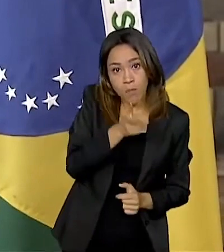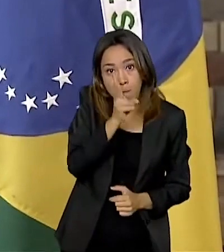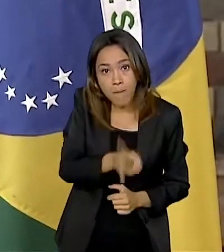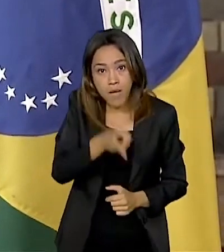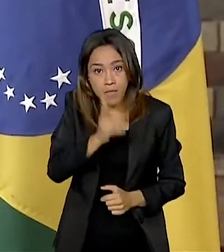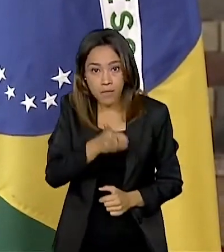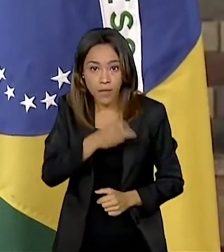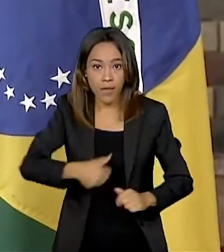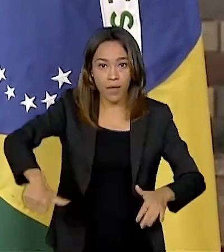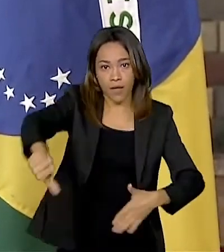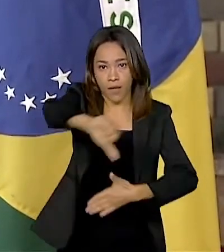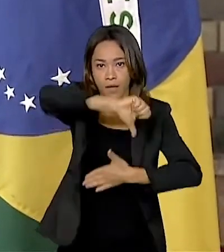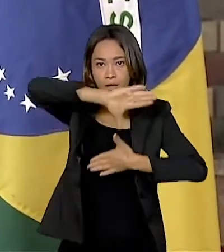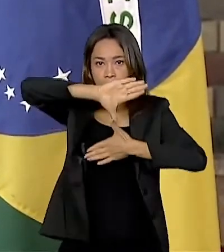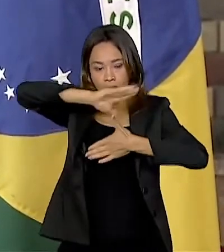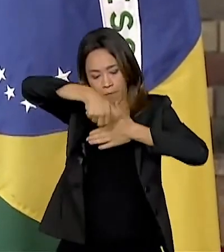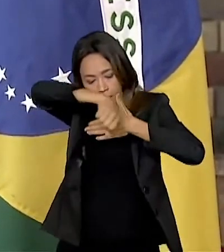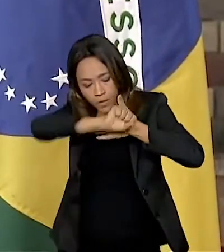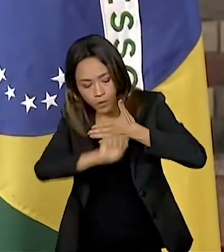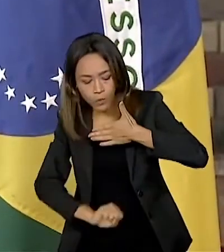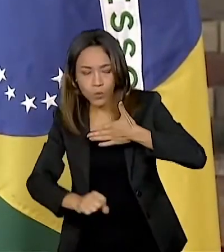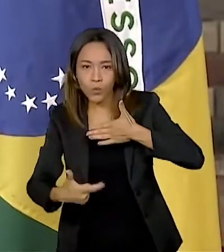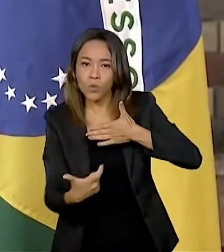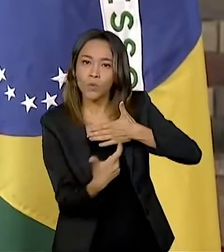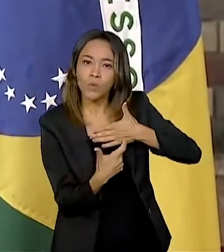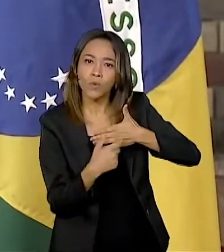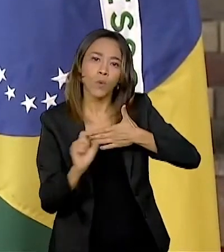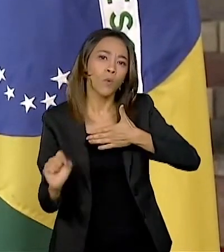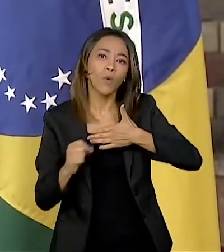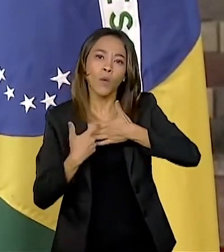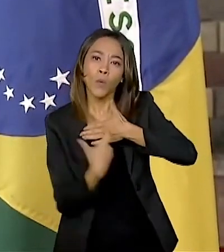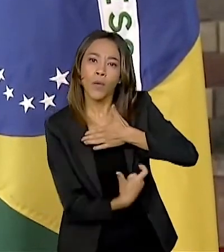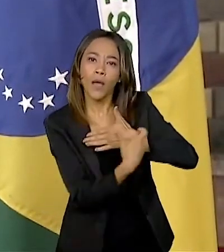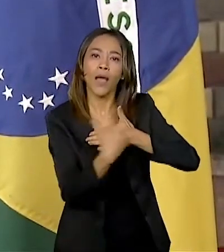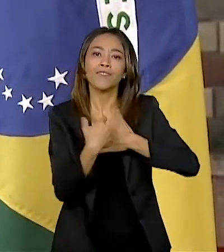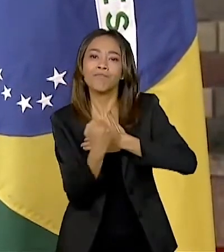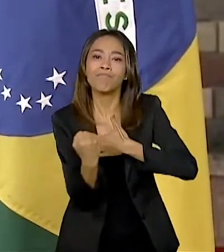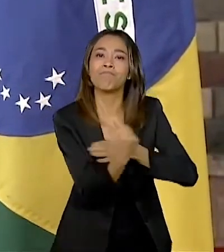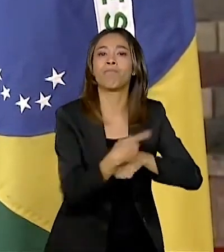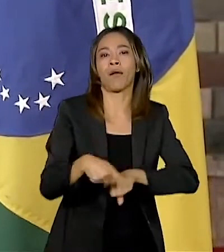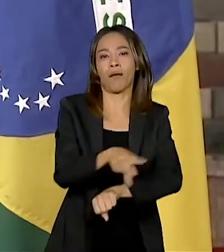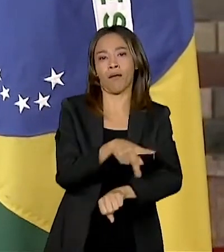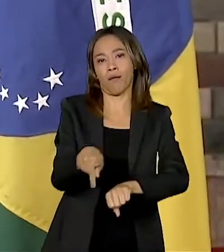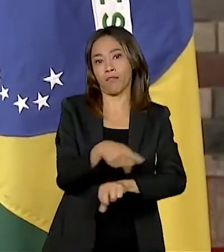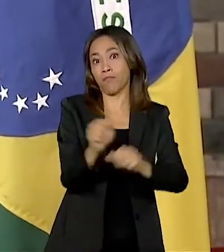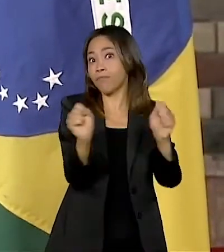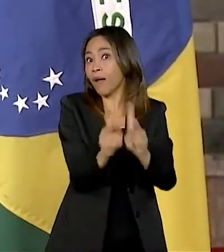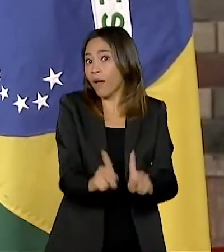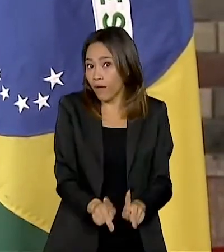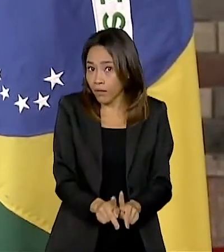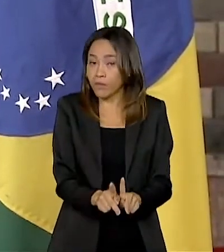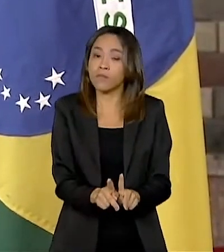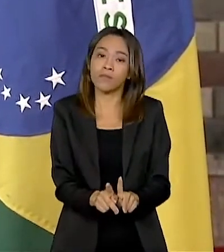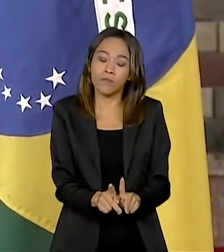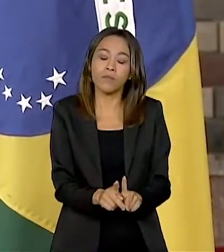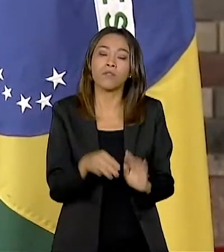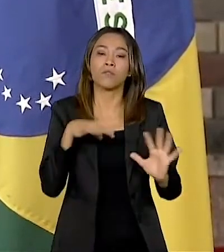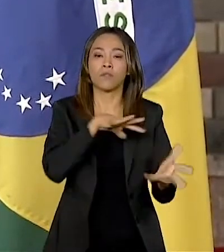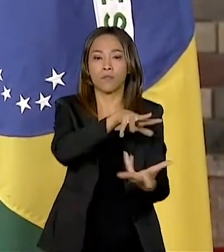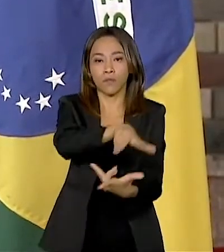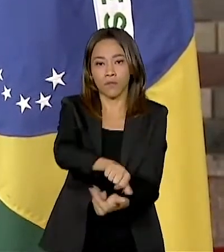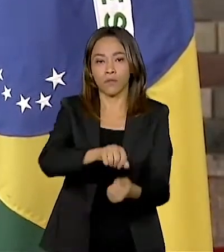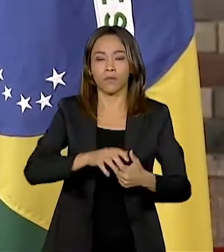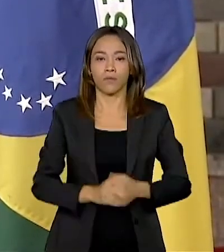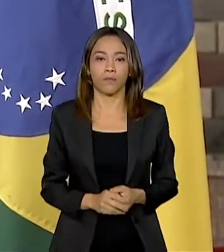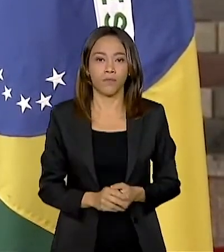do Sul, so that we can keep South America, como uma zona de paz no planeta Terra, as a peace zone in the planet